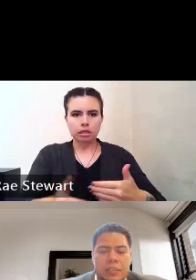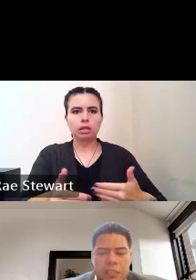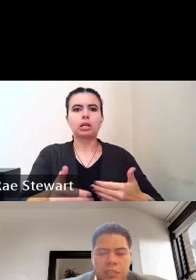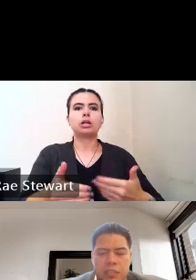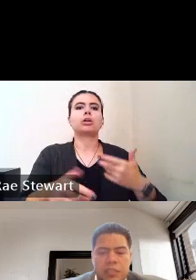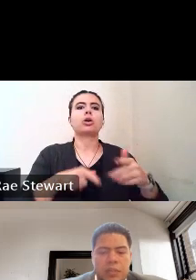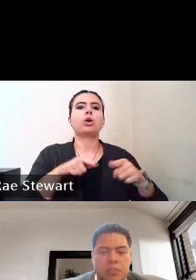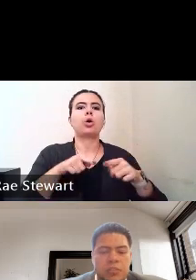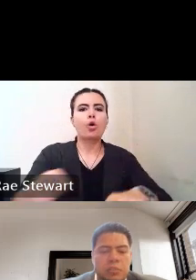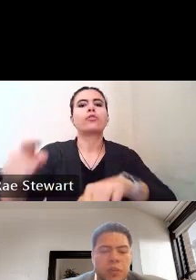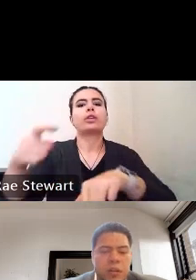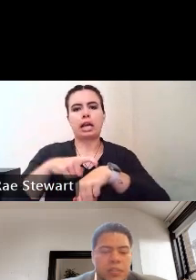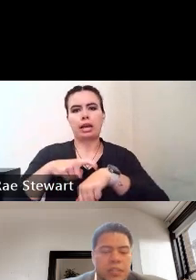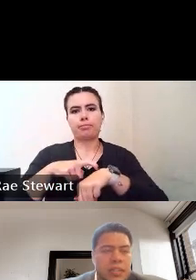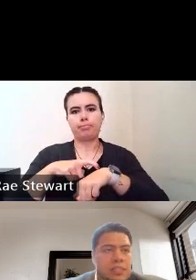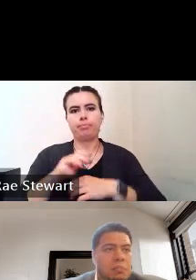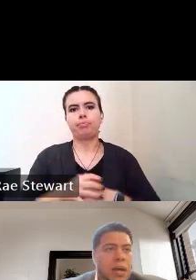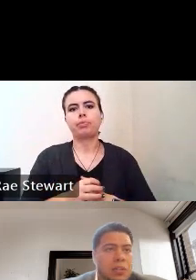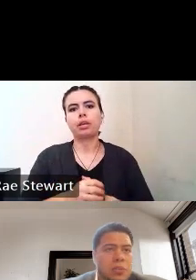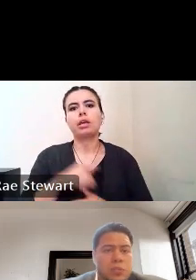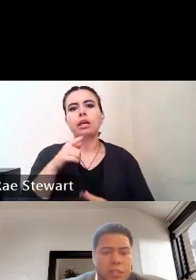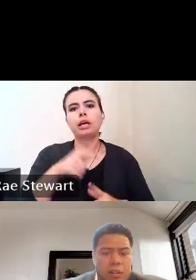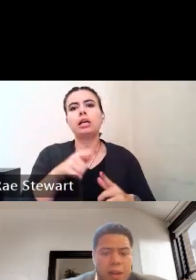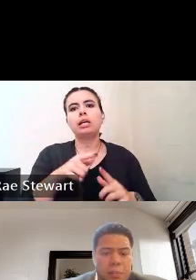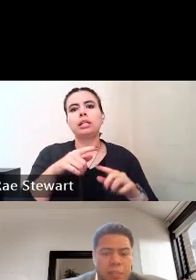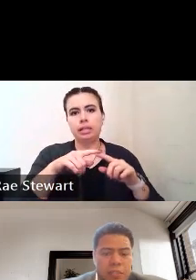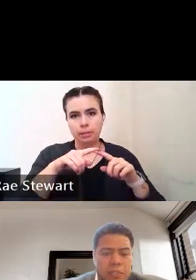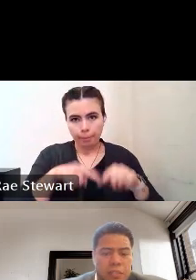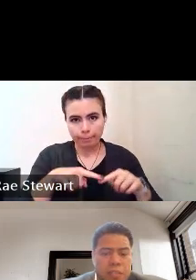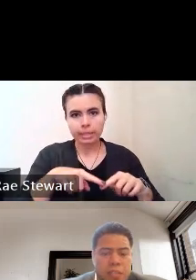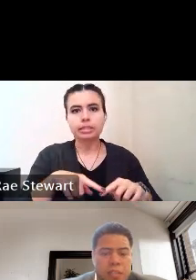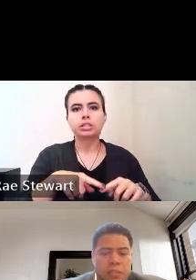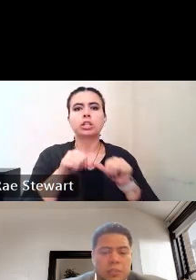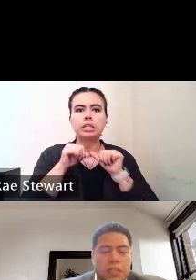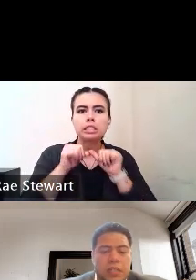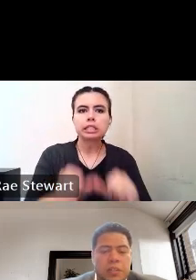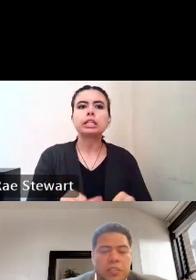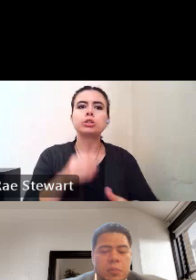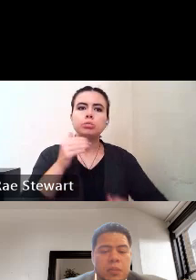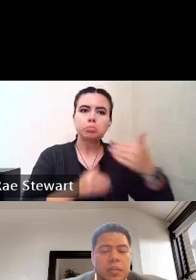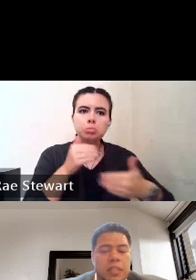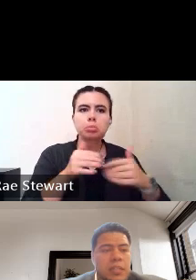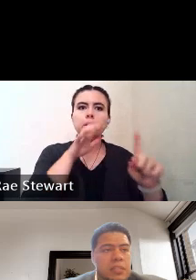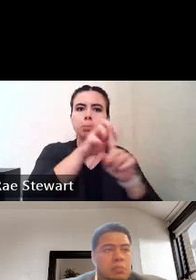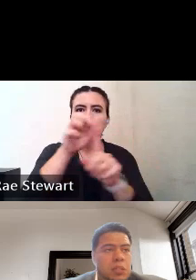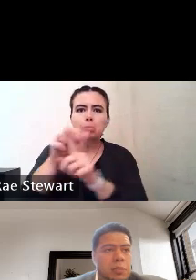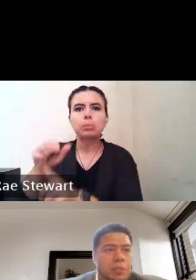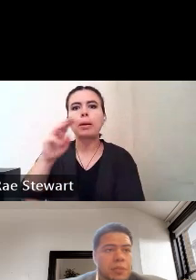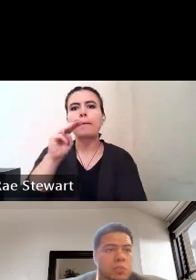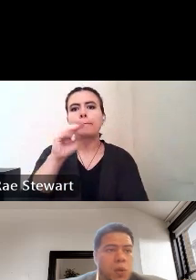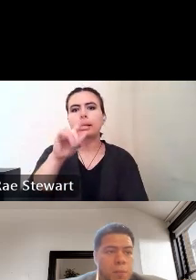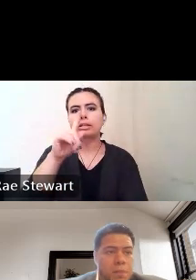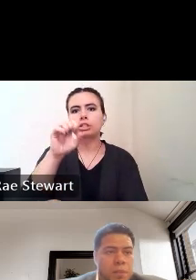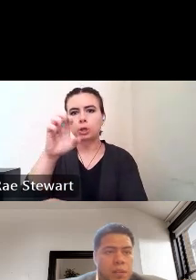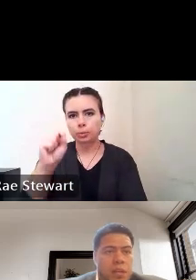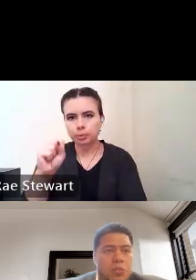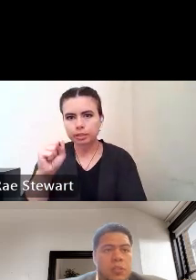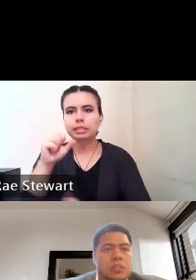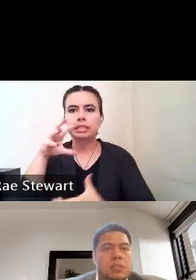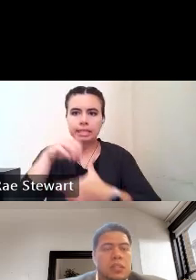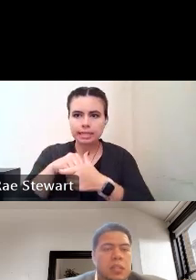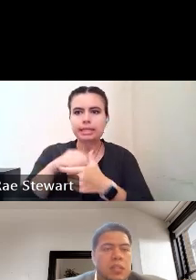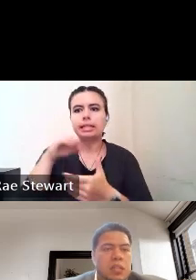and contingent on demonstrated progress against the milestones in our application. Displayed here are some of the key dates in budget period 1.